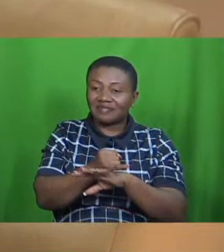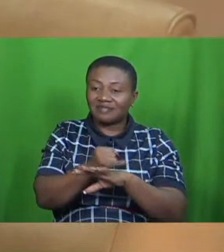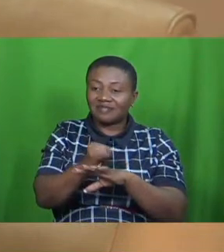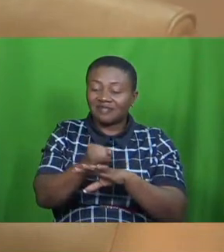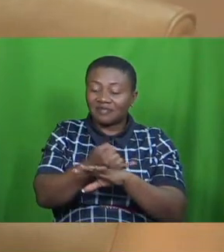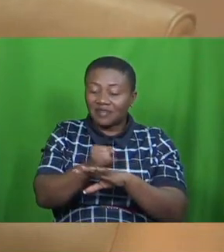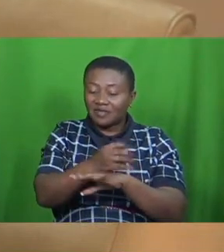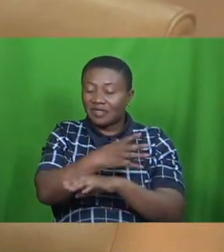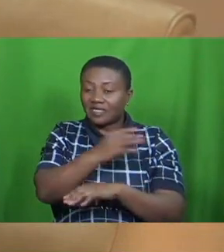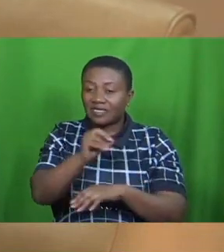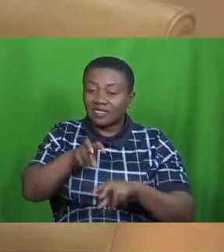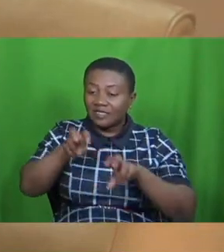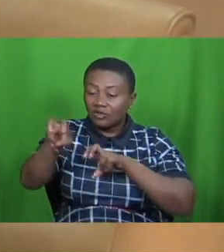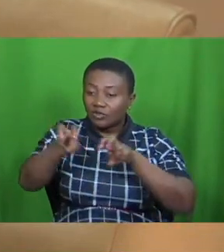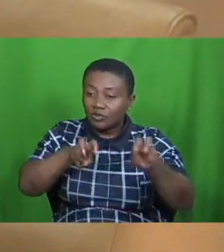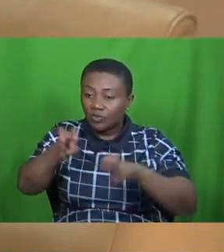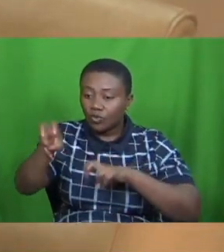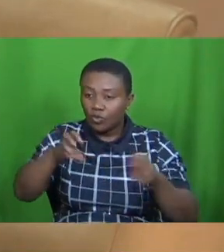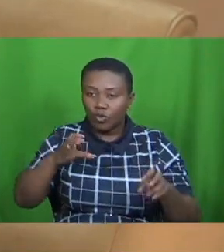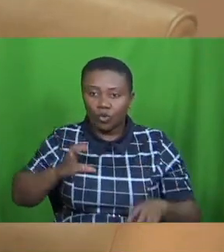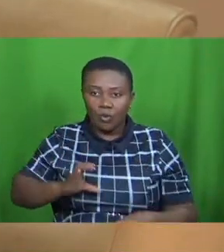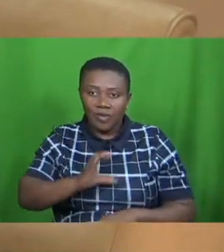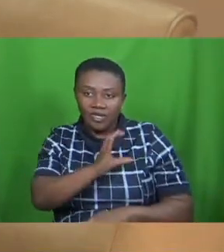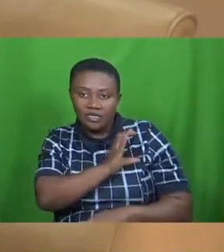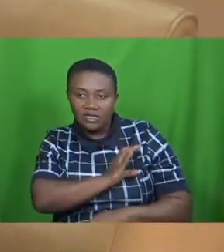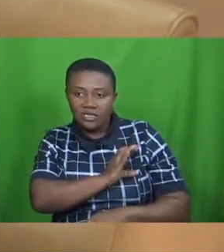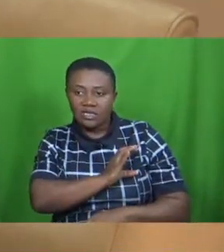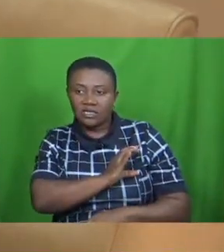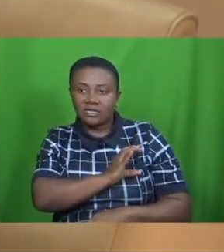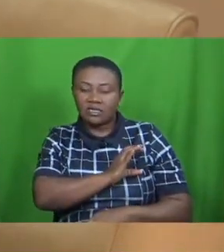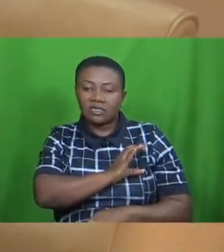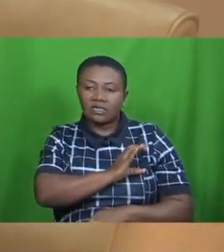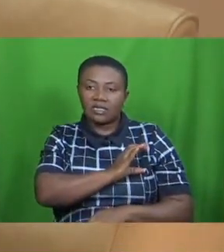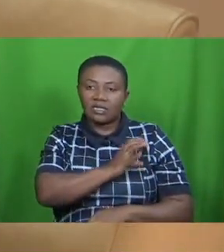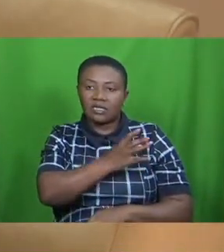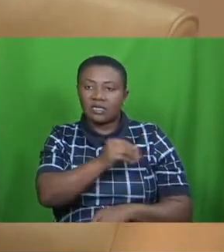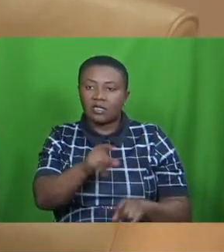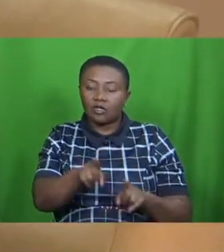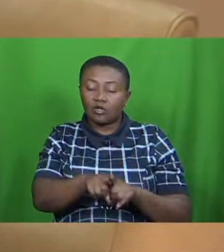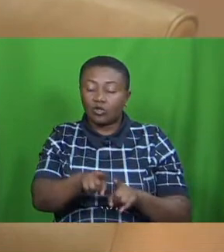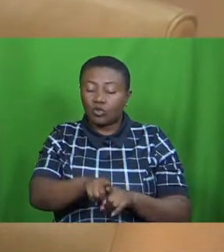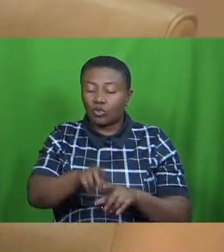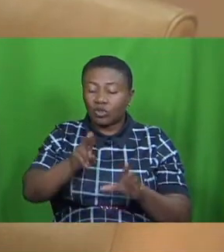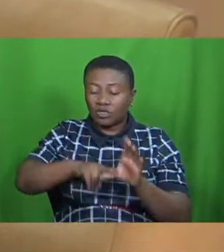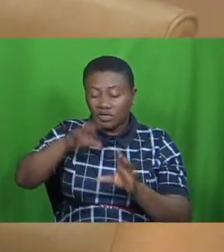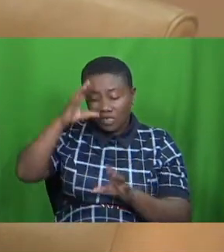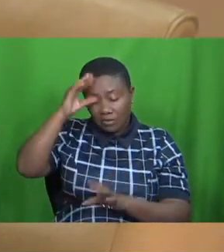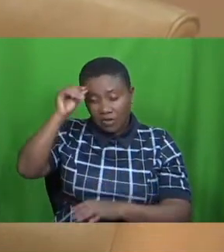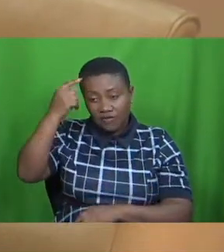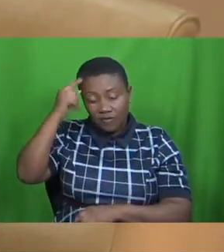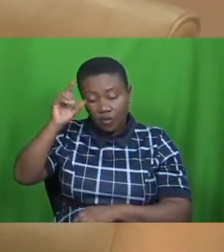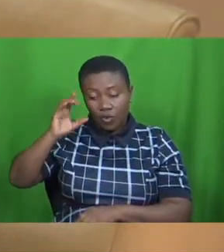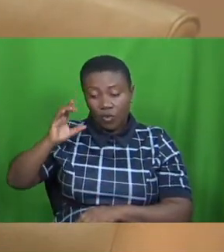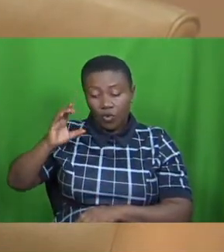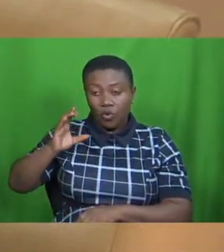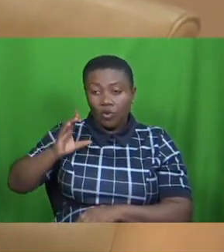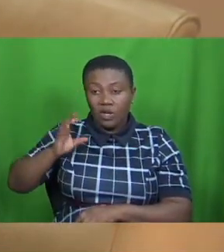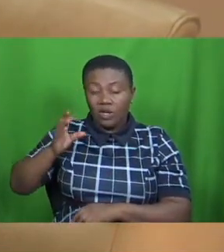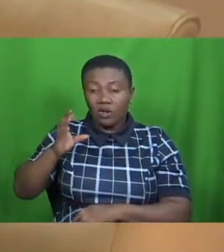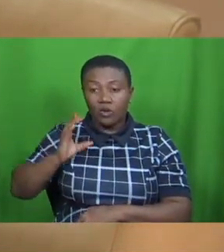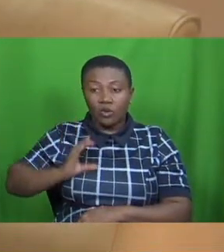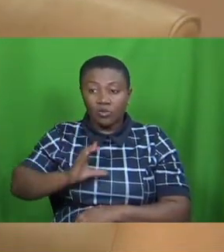Tourism Committee, and Chairman of the Committee on Foreign Affairs. Mr.